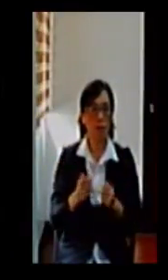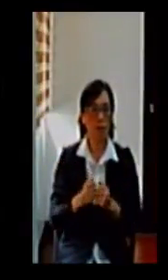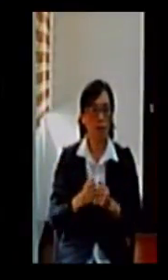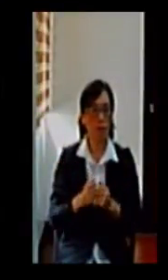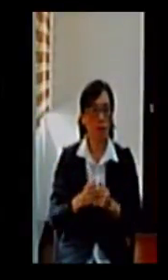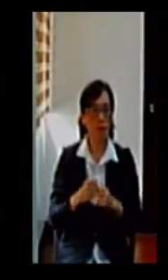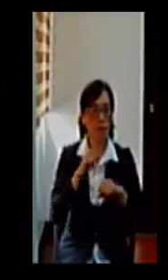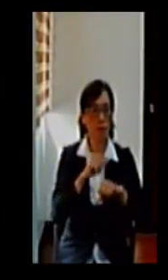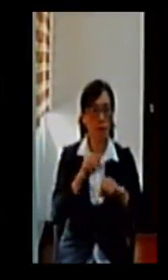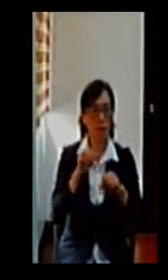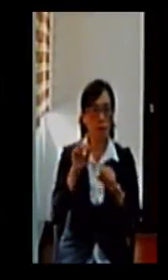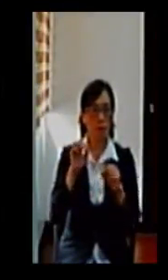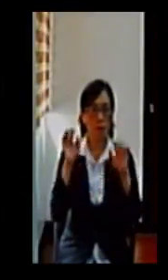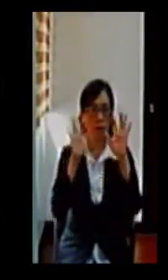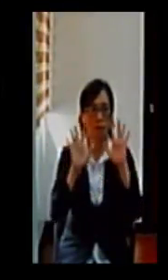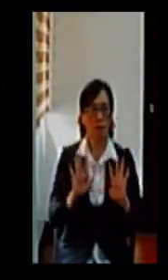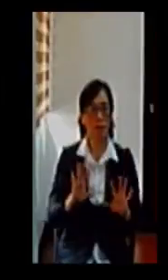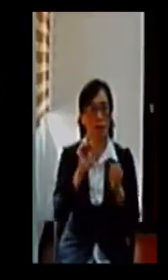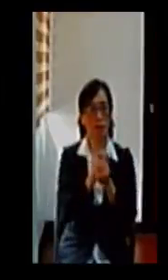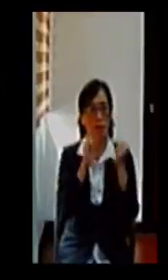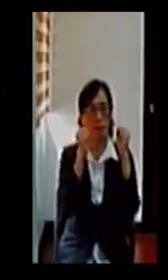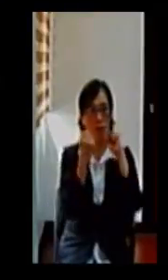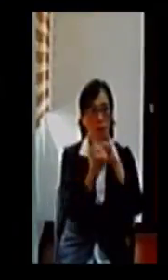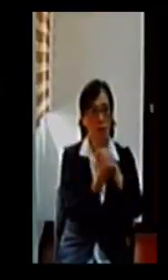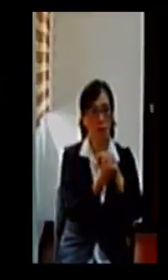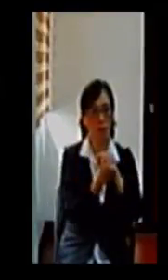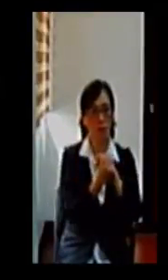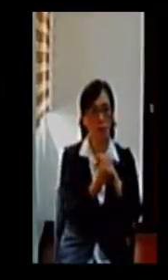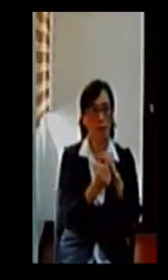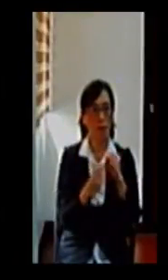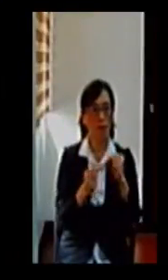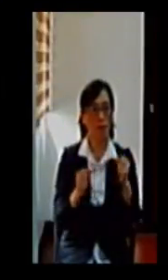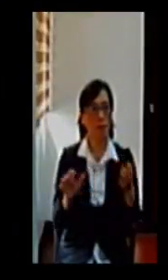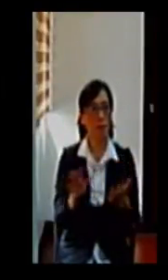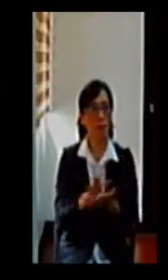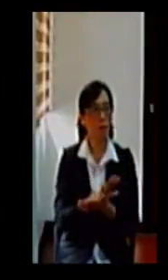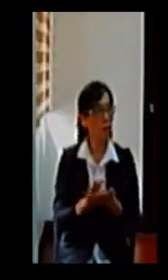climate change, all of these climate curtains get disrupted, and